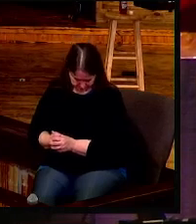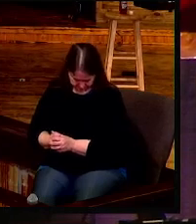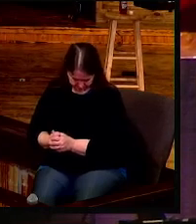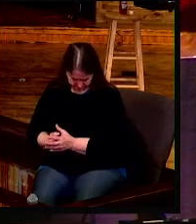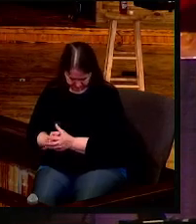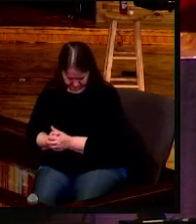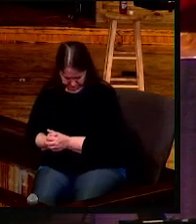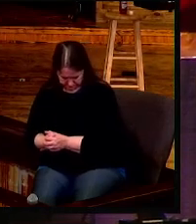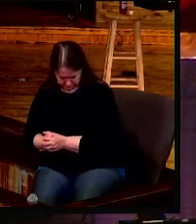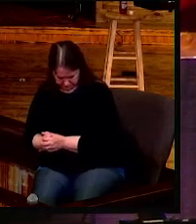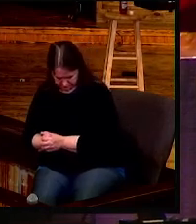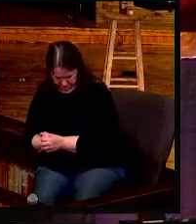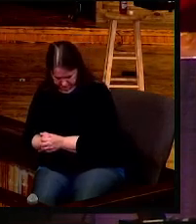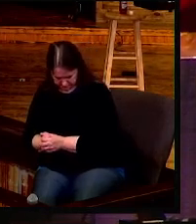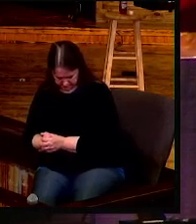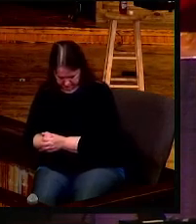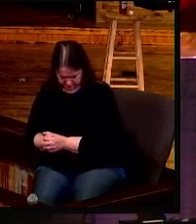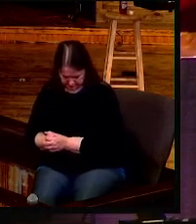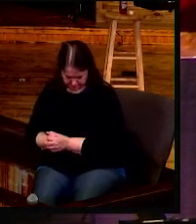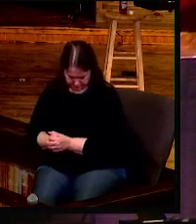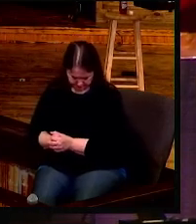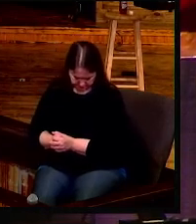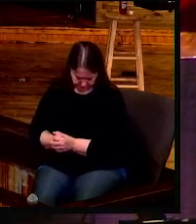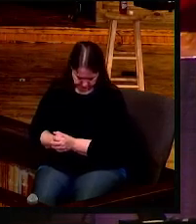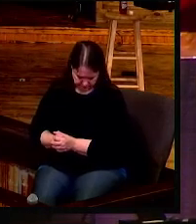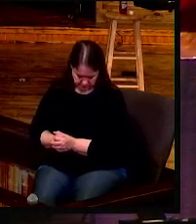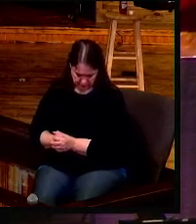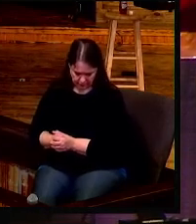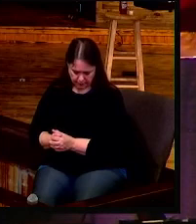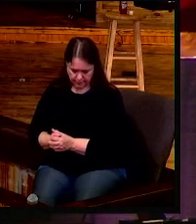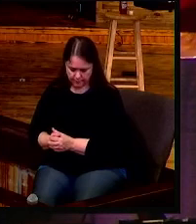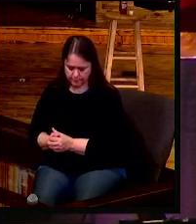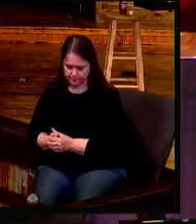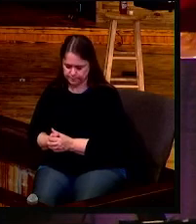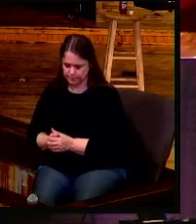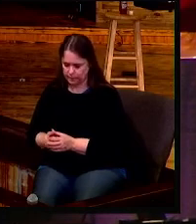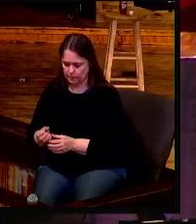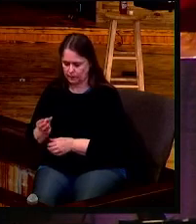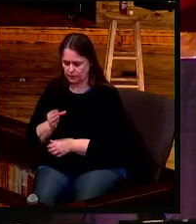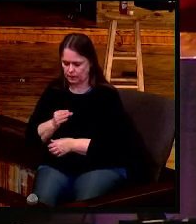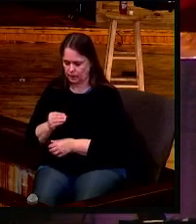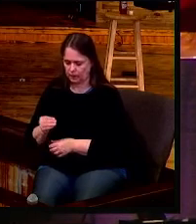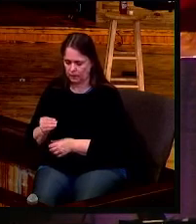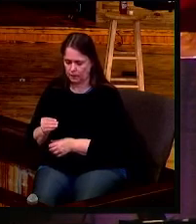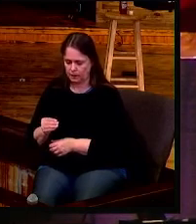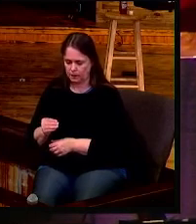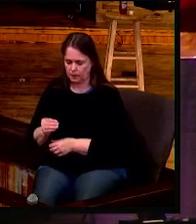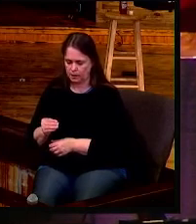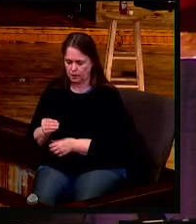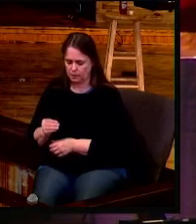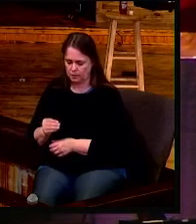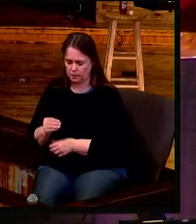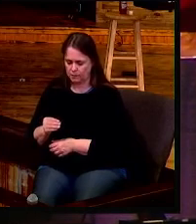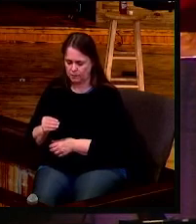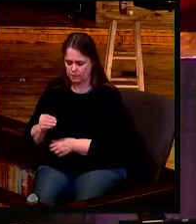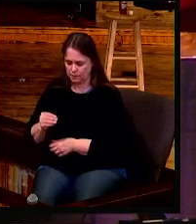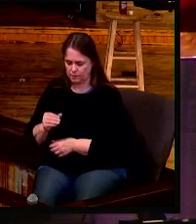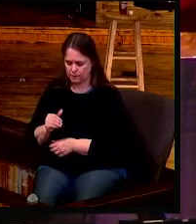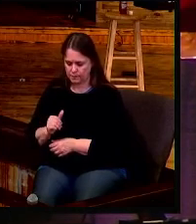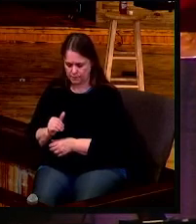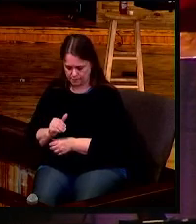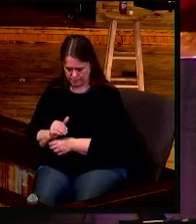by mankind, but no man can tame the tongue. It is an unruly evil full of deadly poison. With it we